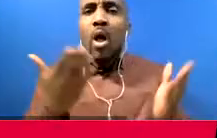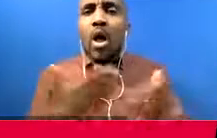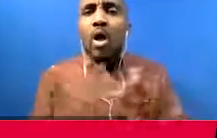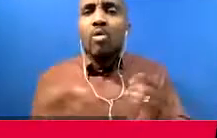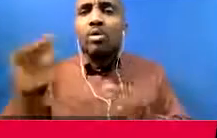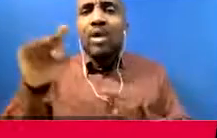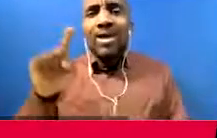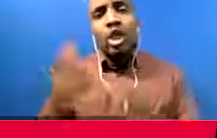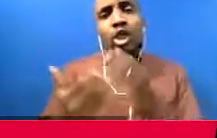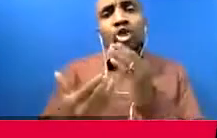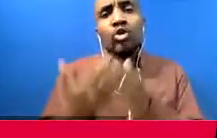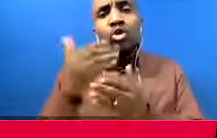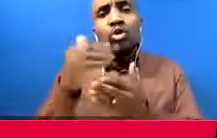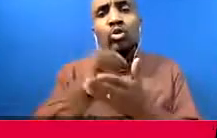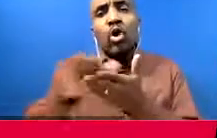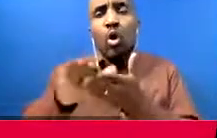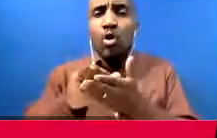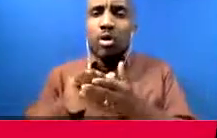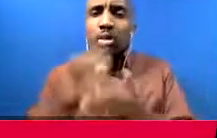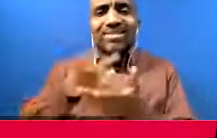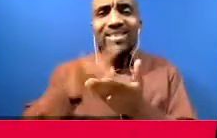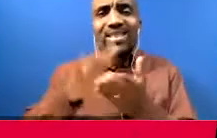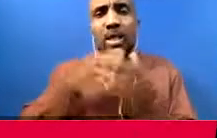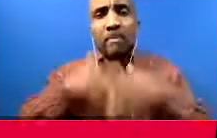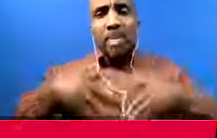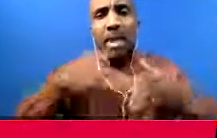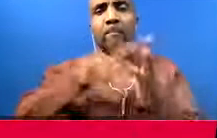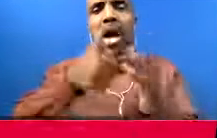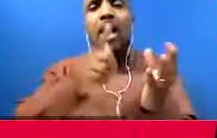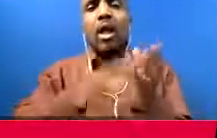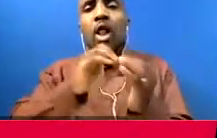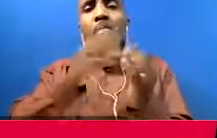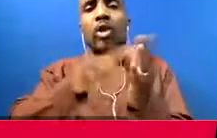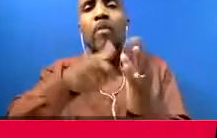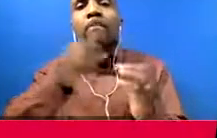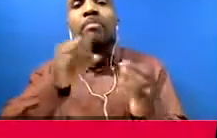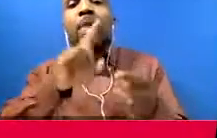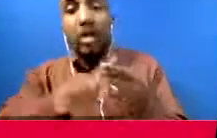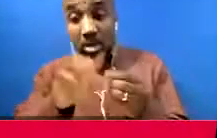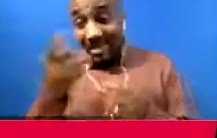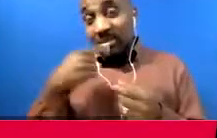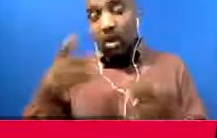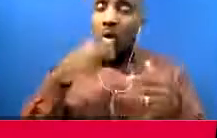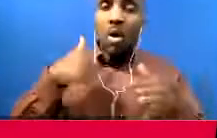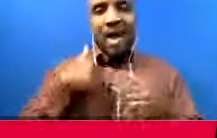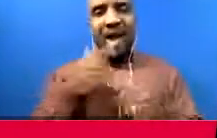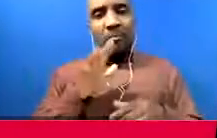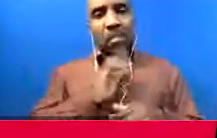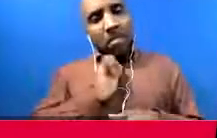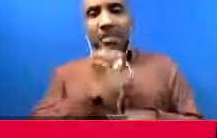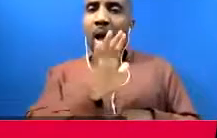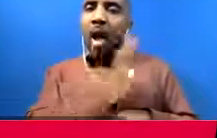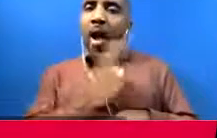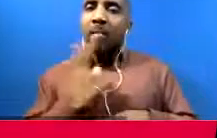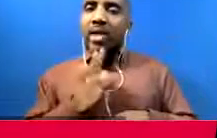New York City mayor, Michael Bloomberg, once bragged that he had his own army in the NYPD and that it was the seventh biggest army